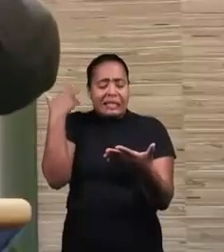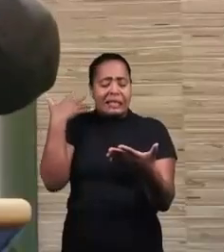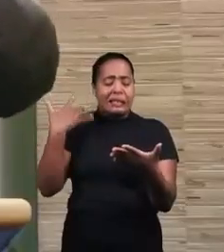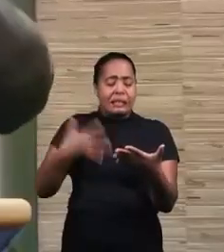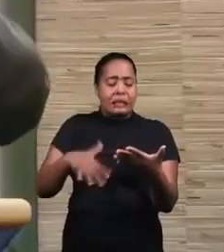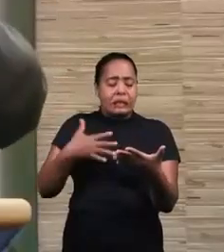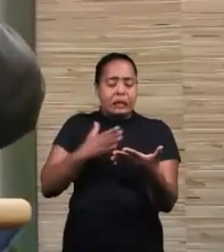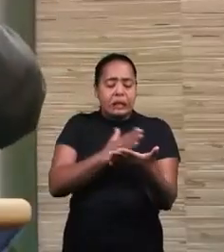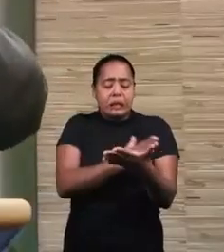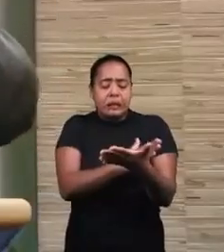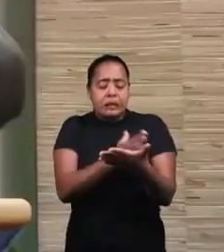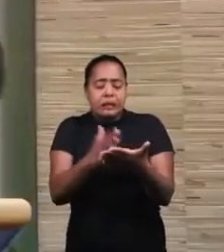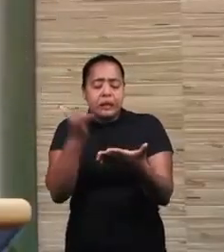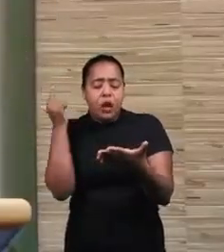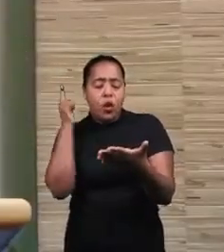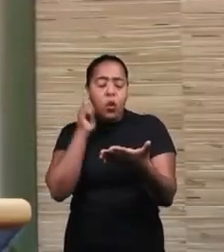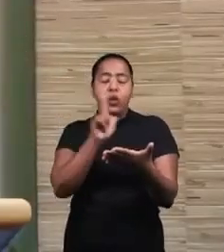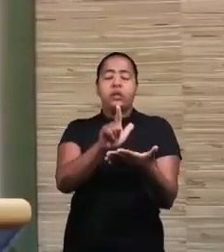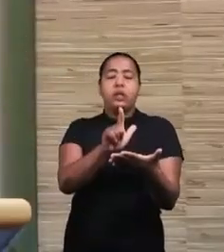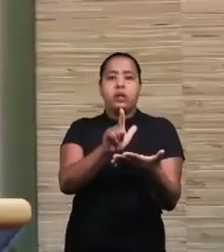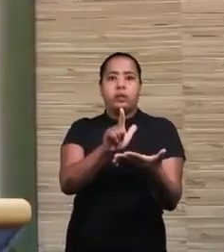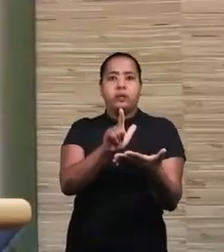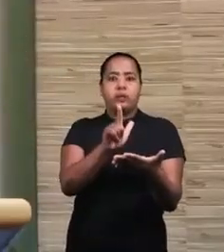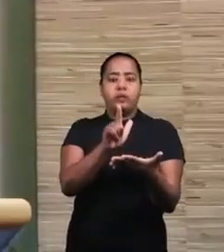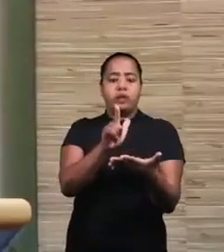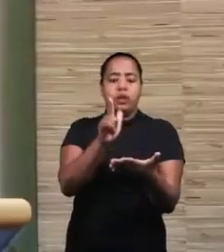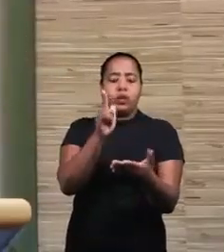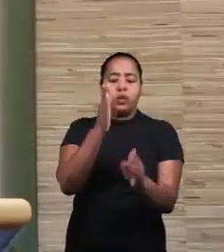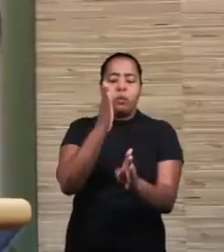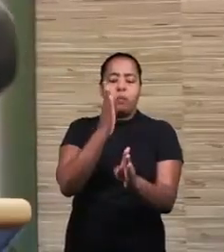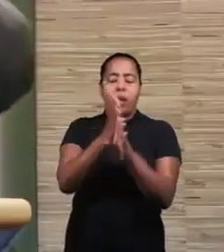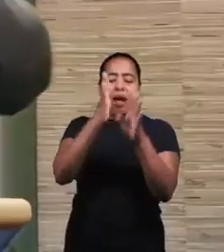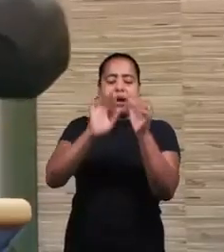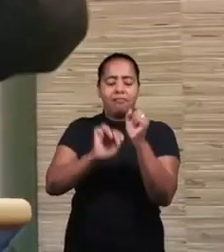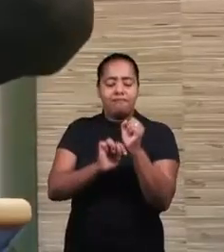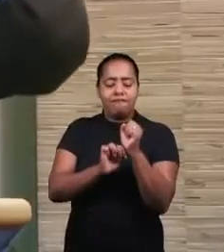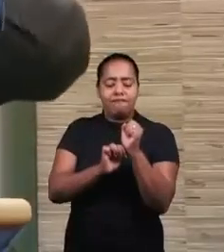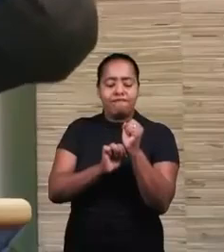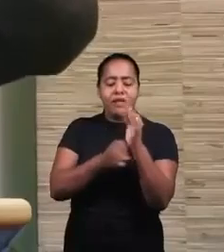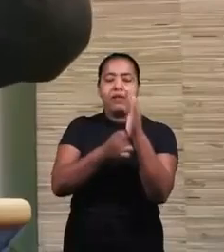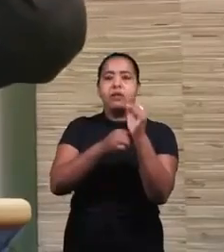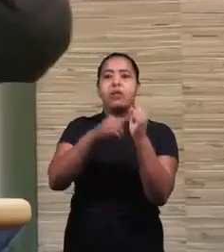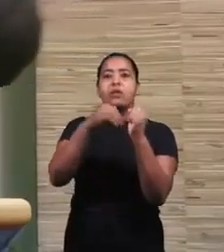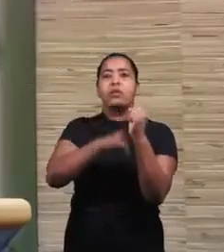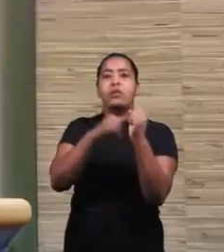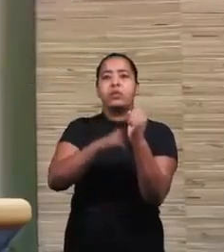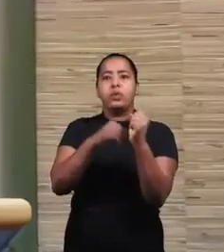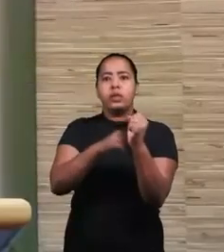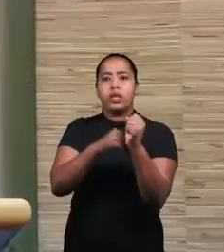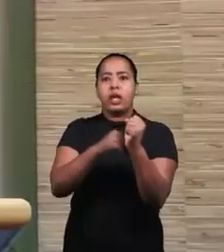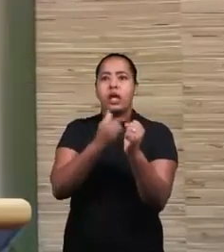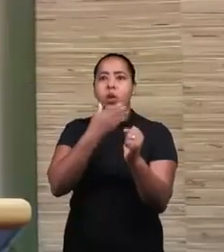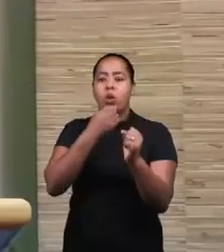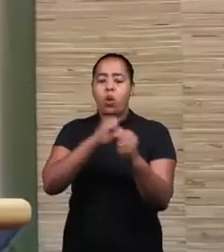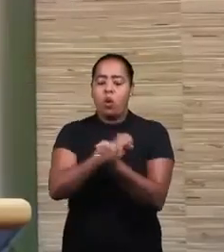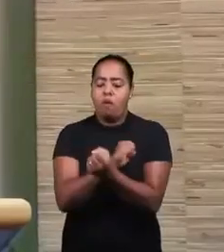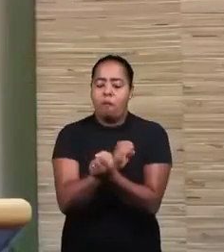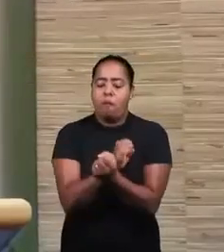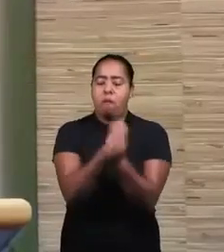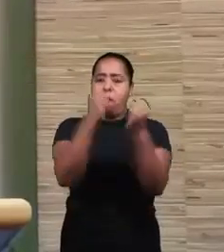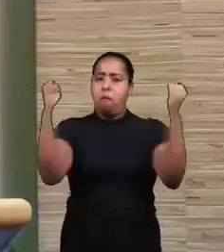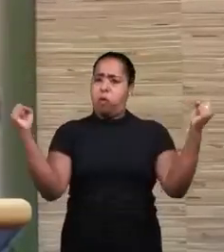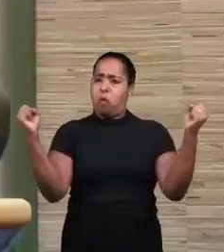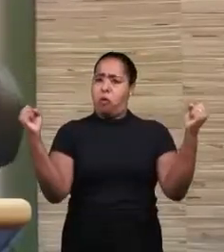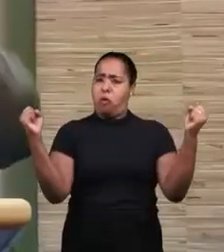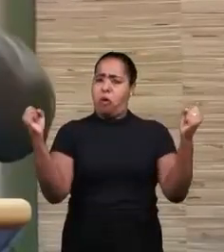And we reached part of the revelation when we discovered Samson's riddle. What is sweeter than honey, and